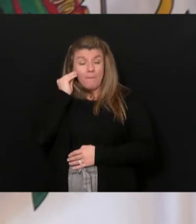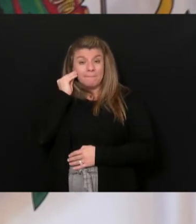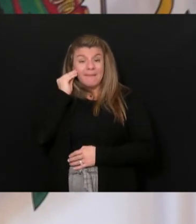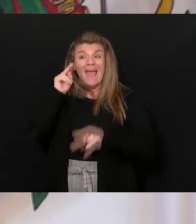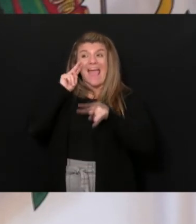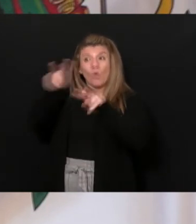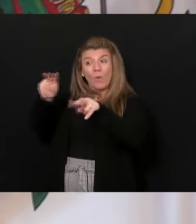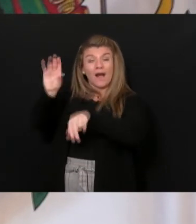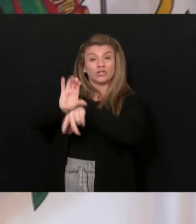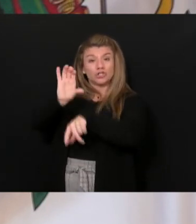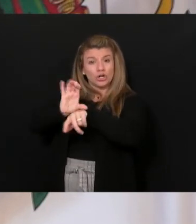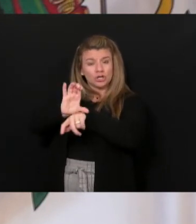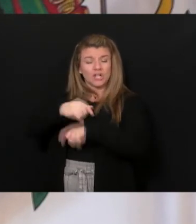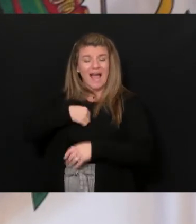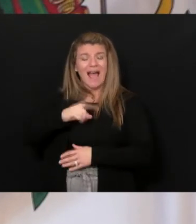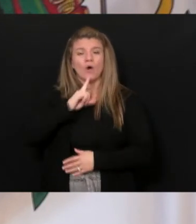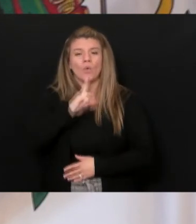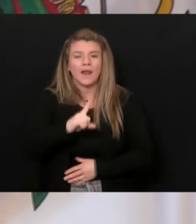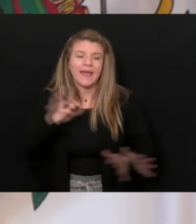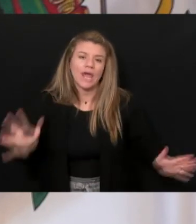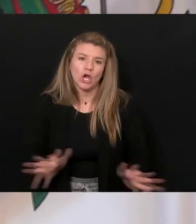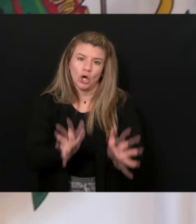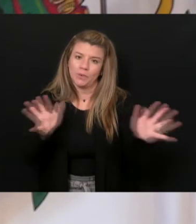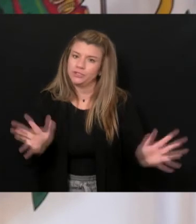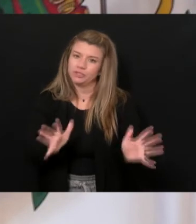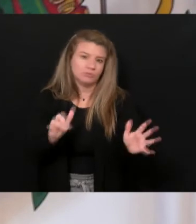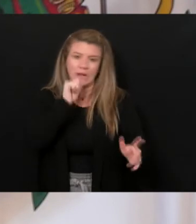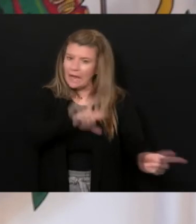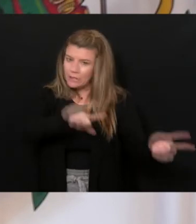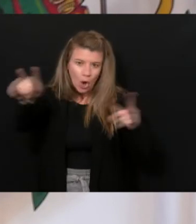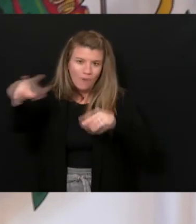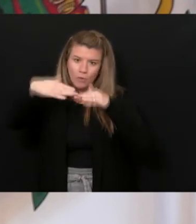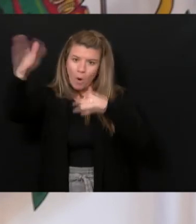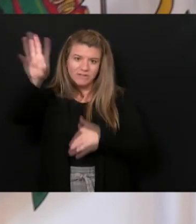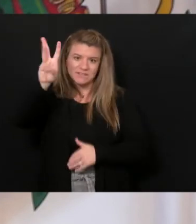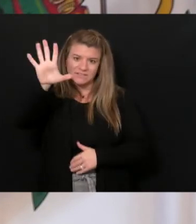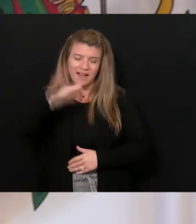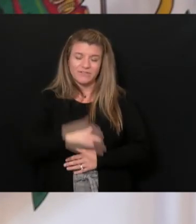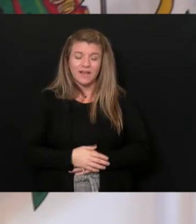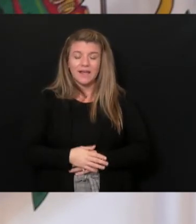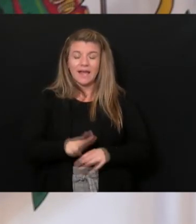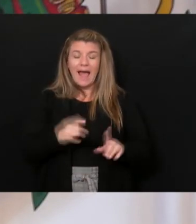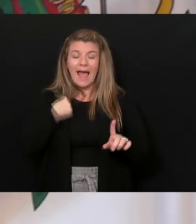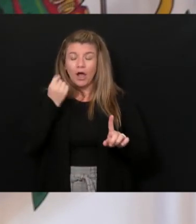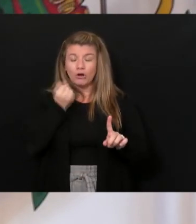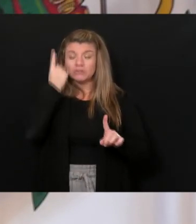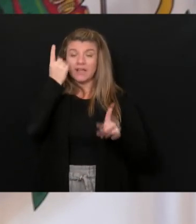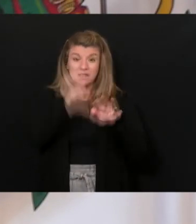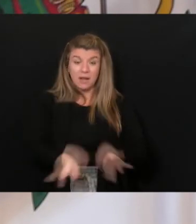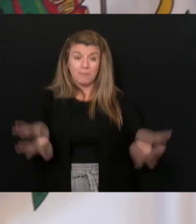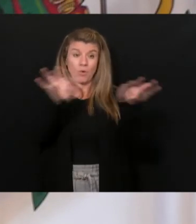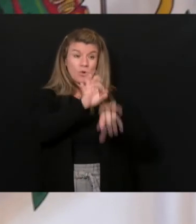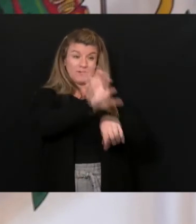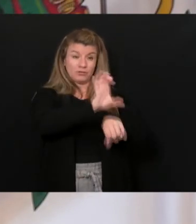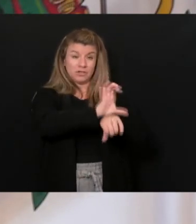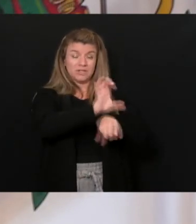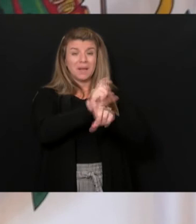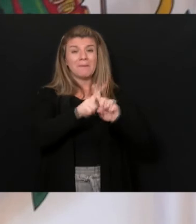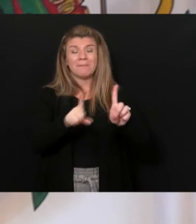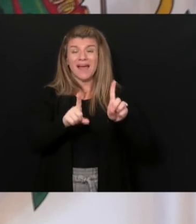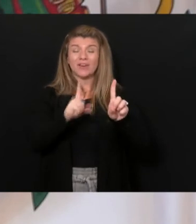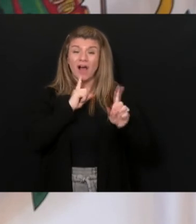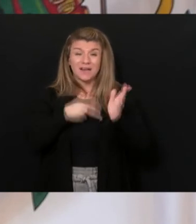you're 60 plus years of age, I'd really think twice about that. I know how important it is, but you're so close. You're